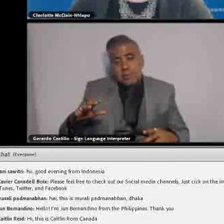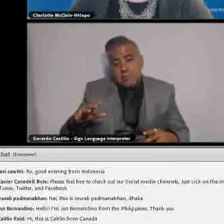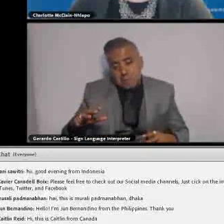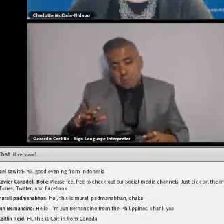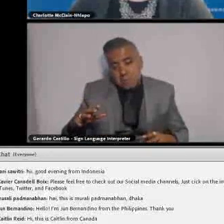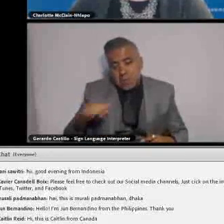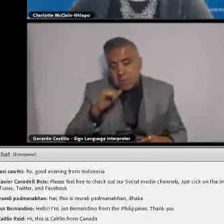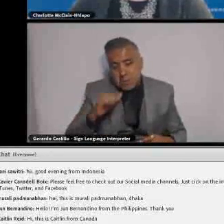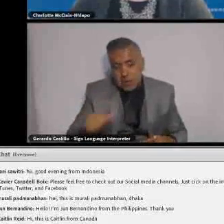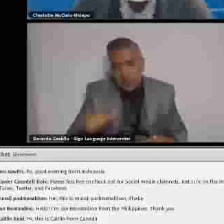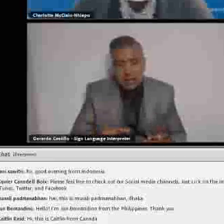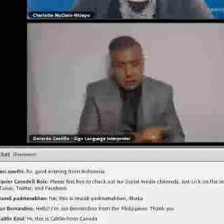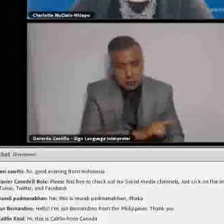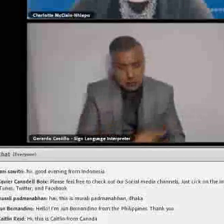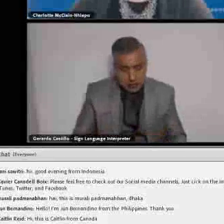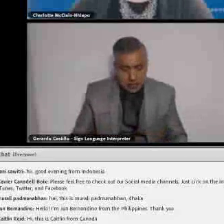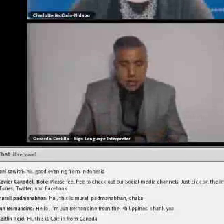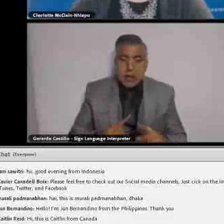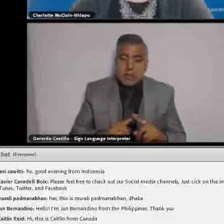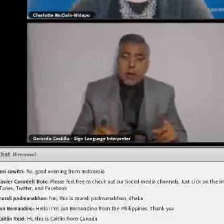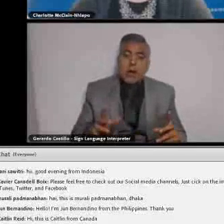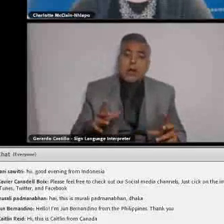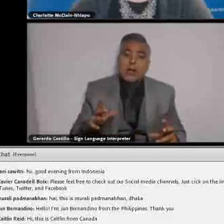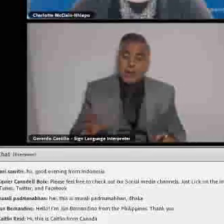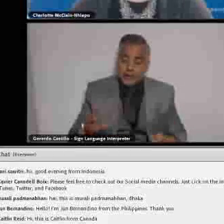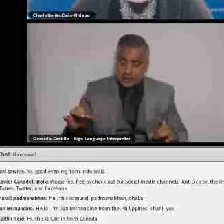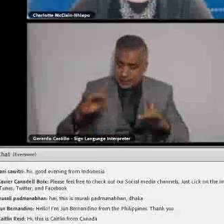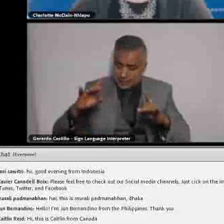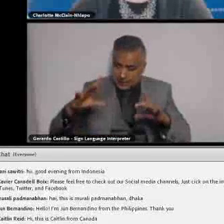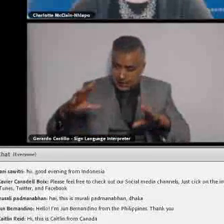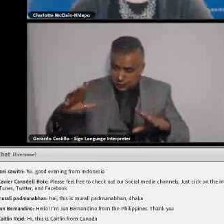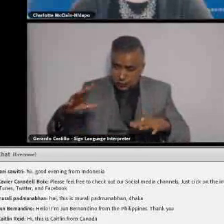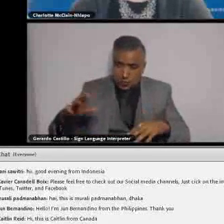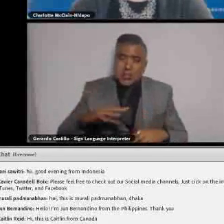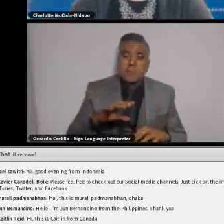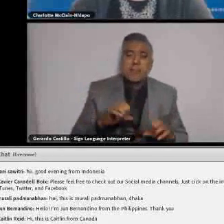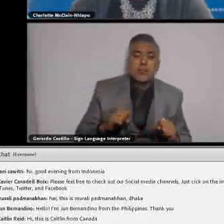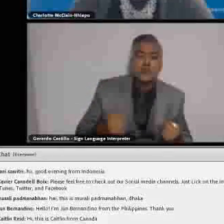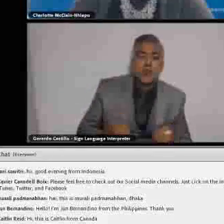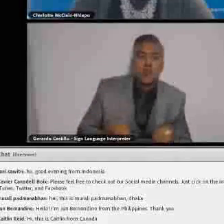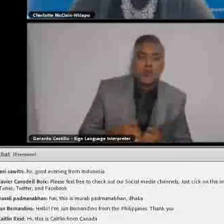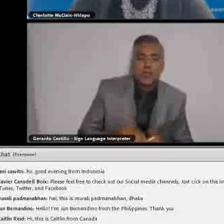not discriminate, but what makes it a disaster is, for the most part, socially constructed.